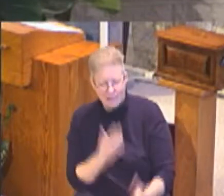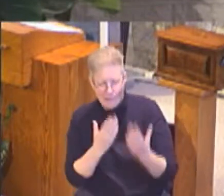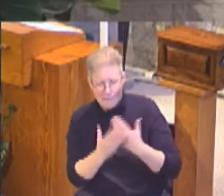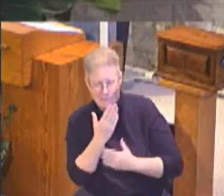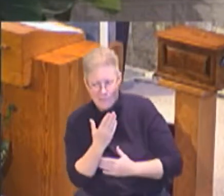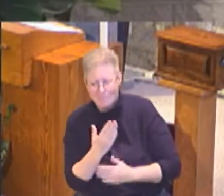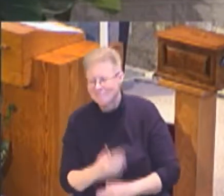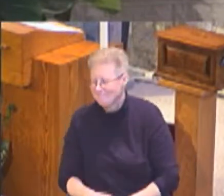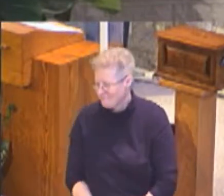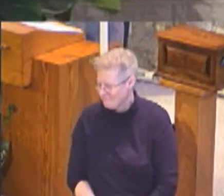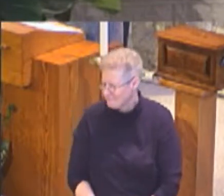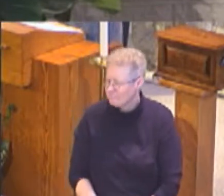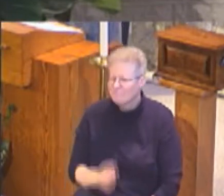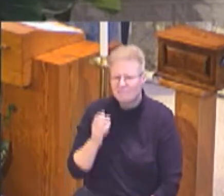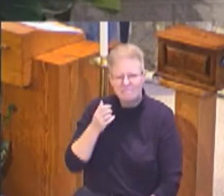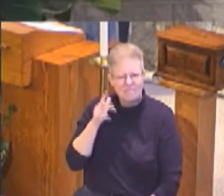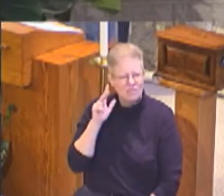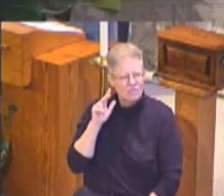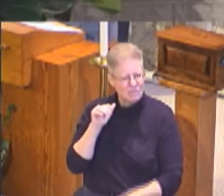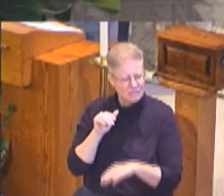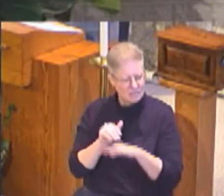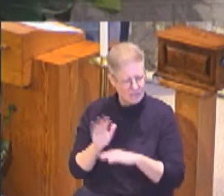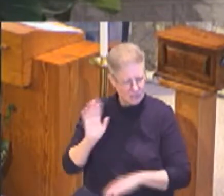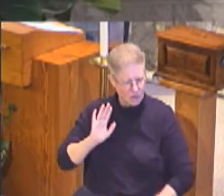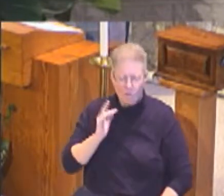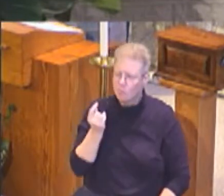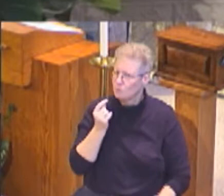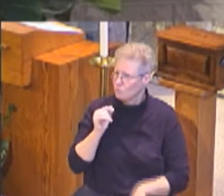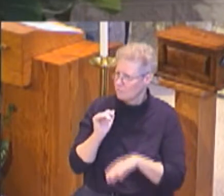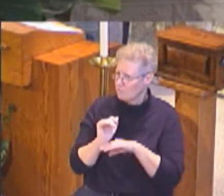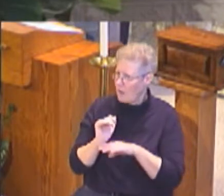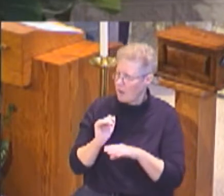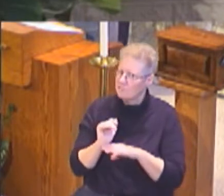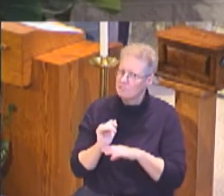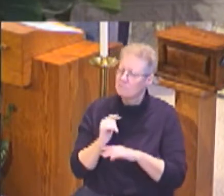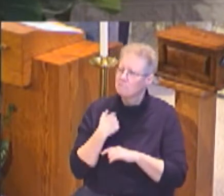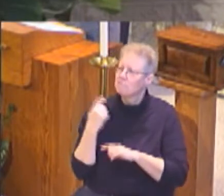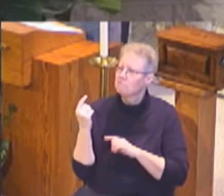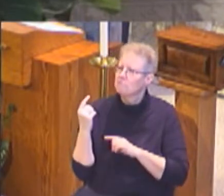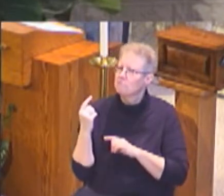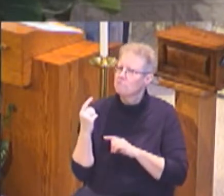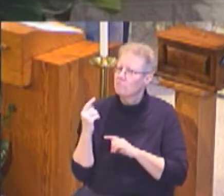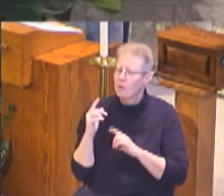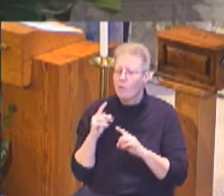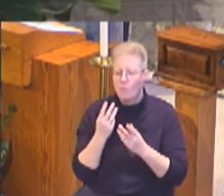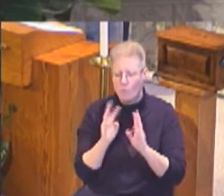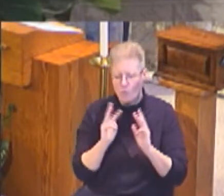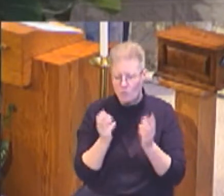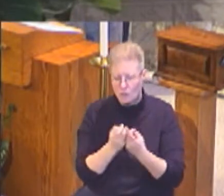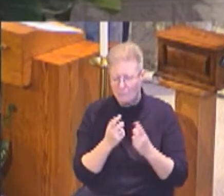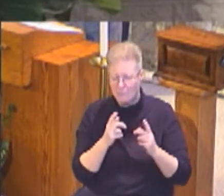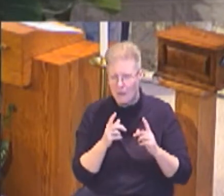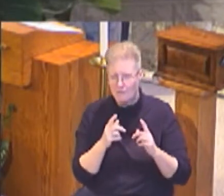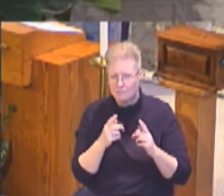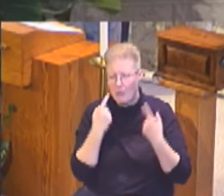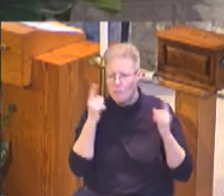The other evening, on Tuesday evening, at our Prosperity Plus class, we were having difficulty with the video, trying to get it to